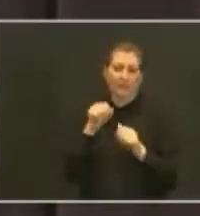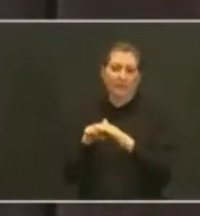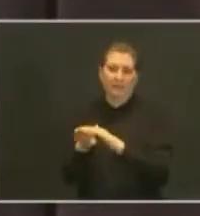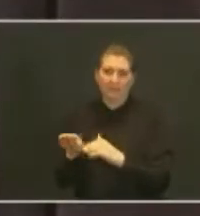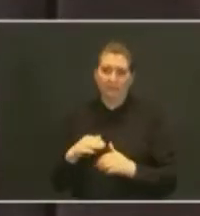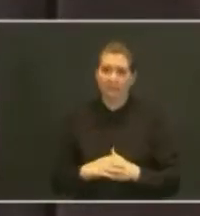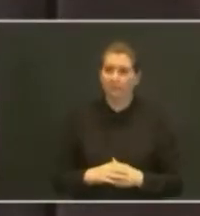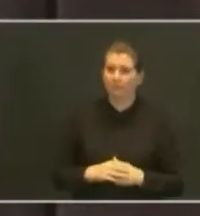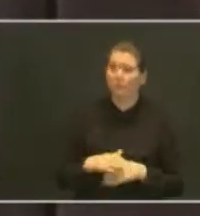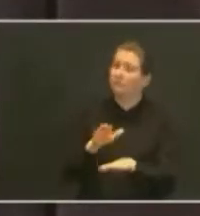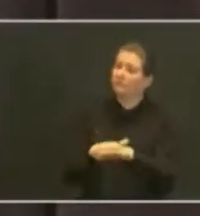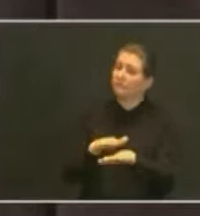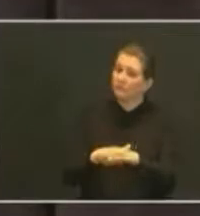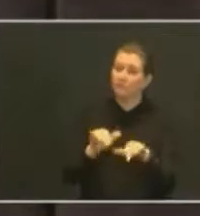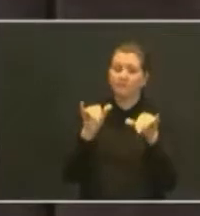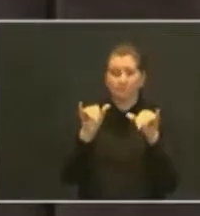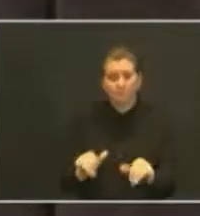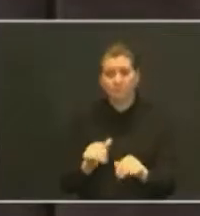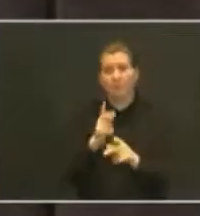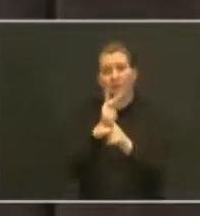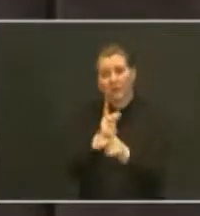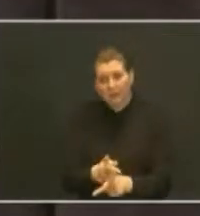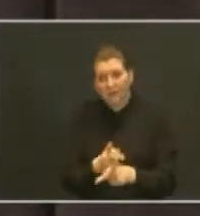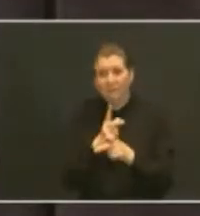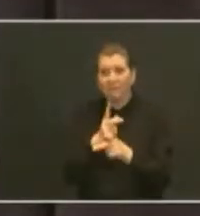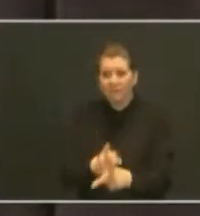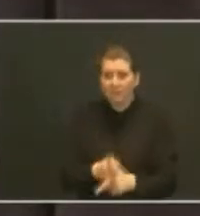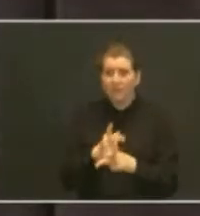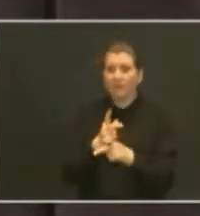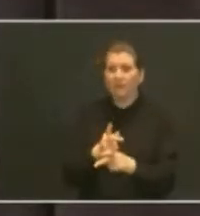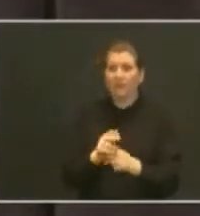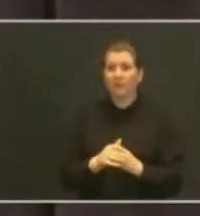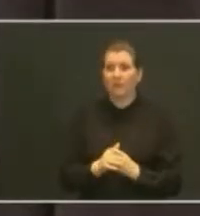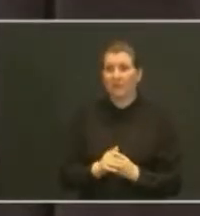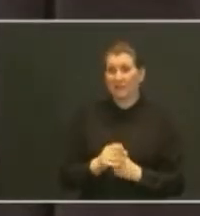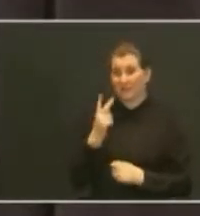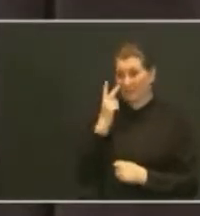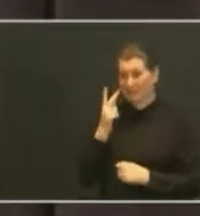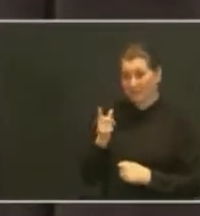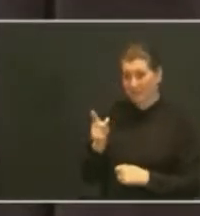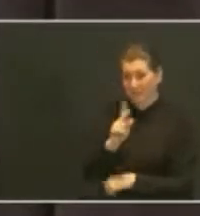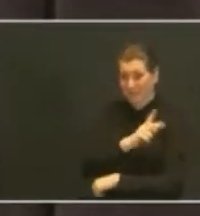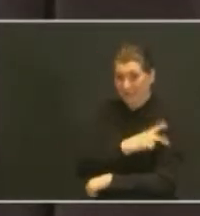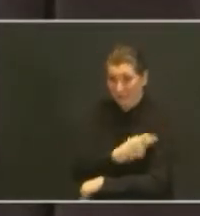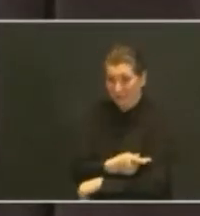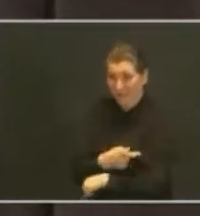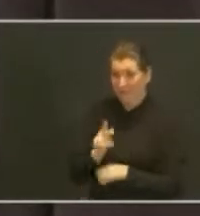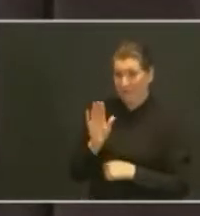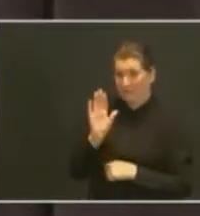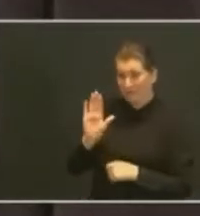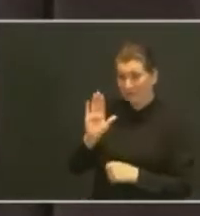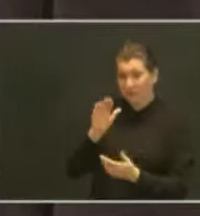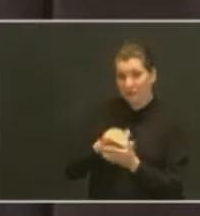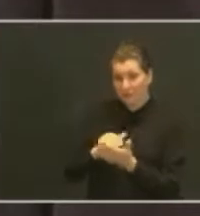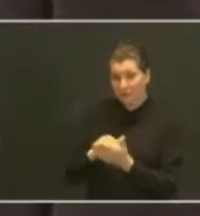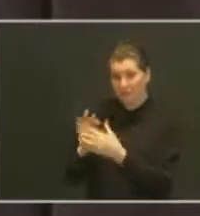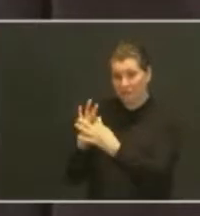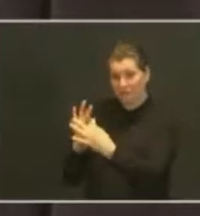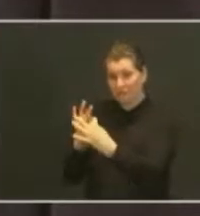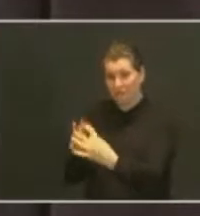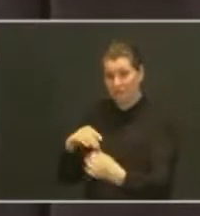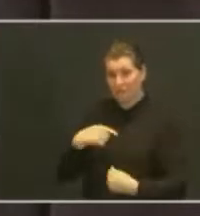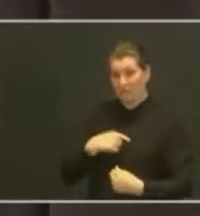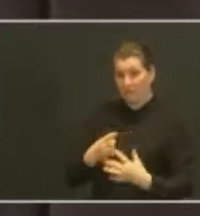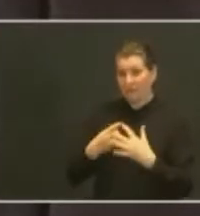for you to work with your loved one's providers. If you are sick or becoming sick, it is still best